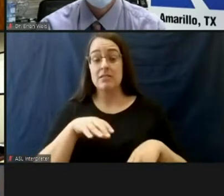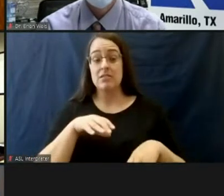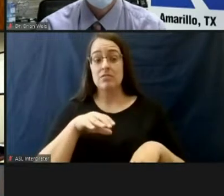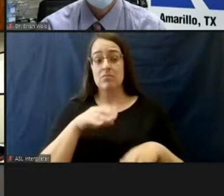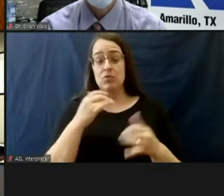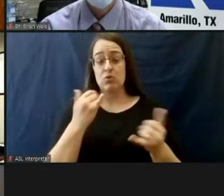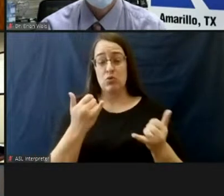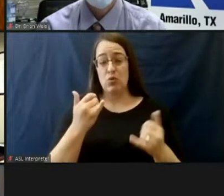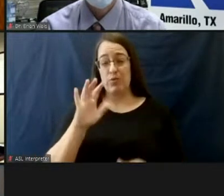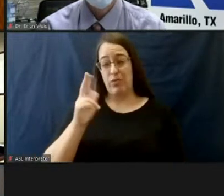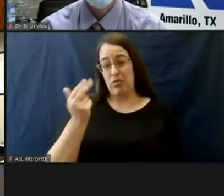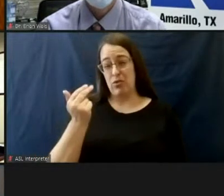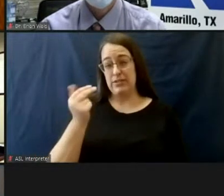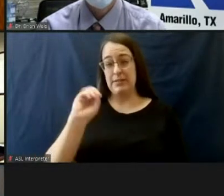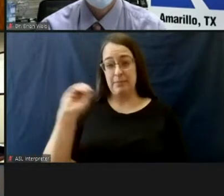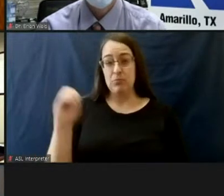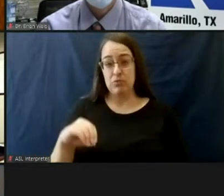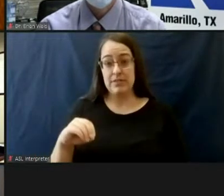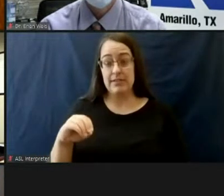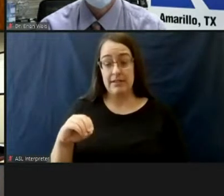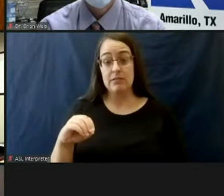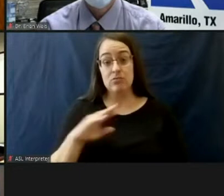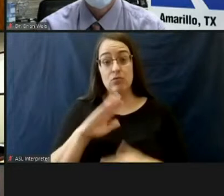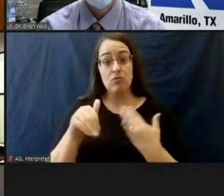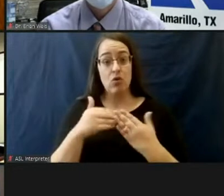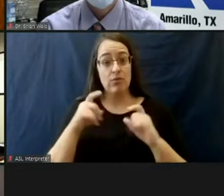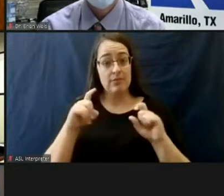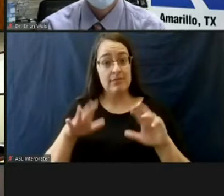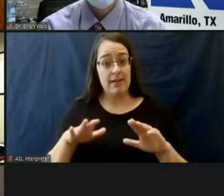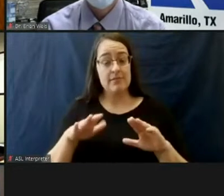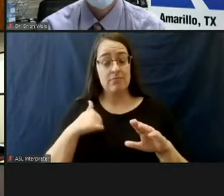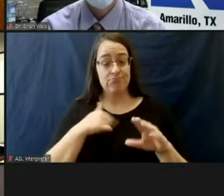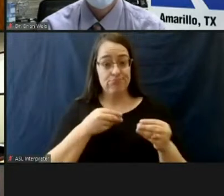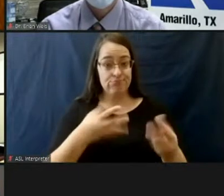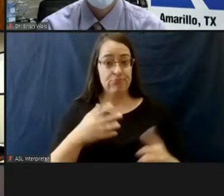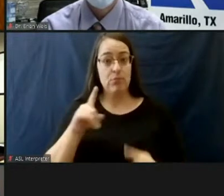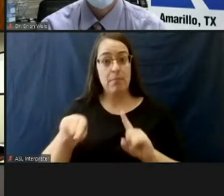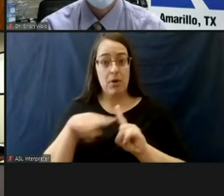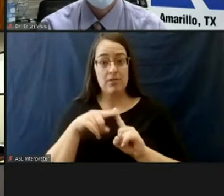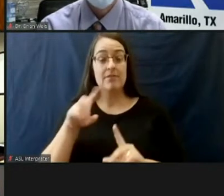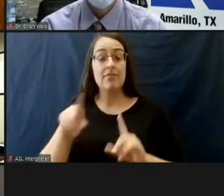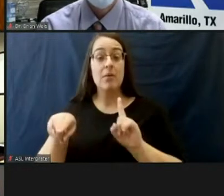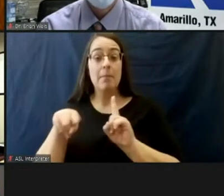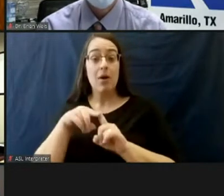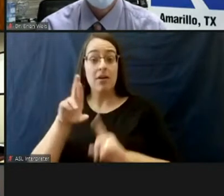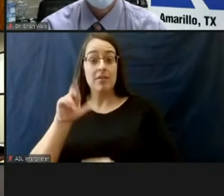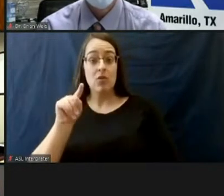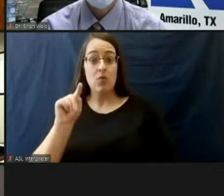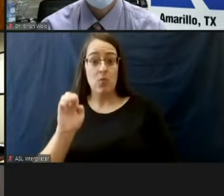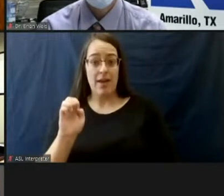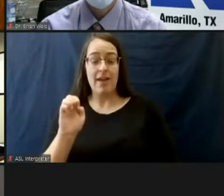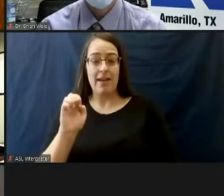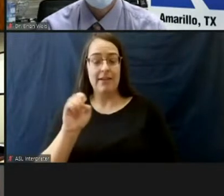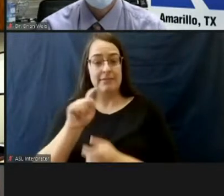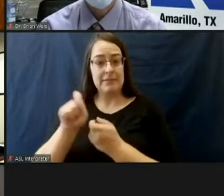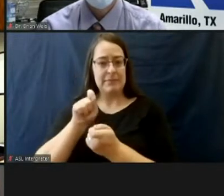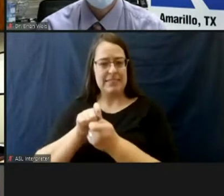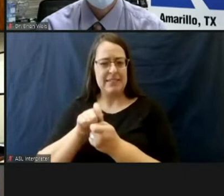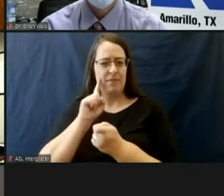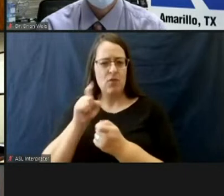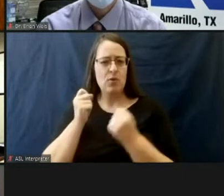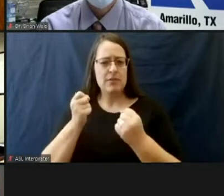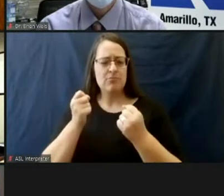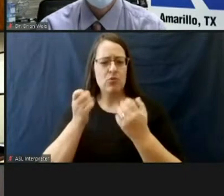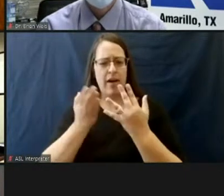at 13%. And the positivity rate specifically at the city drive-through